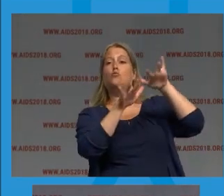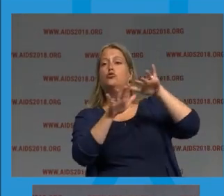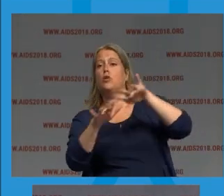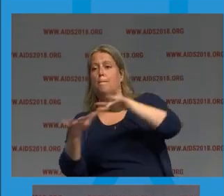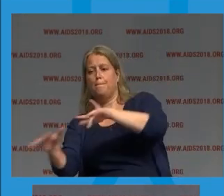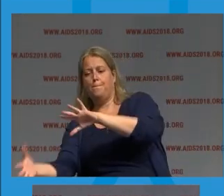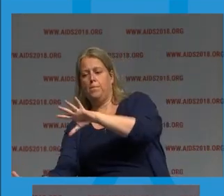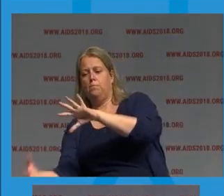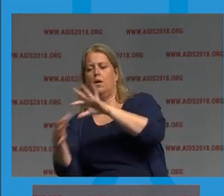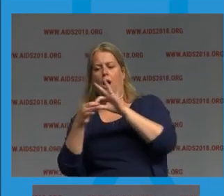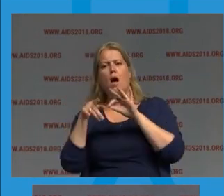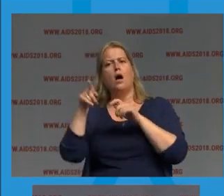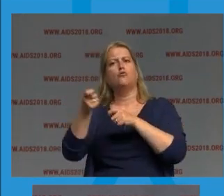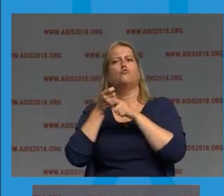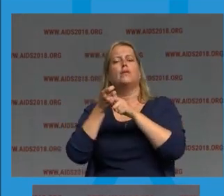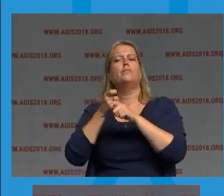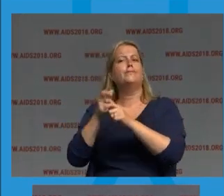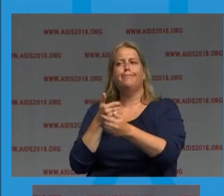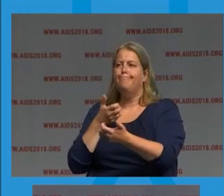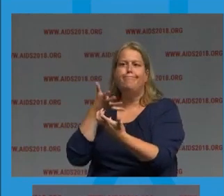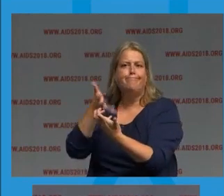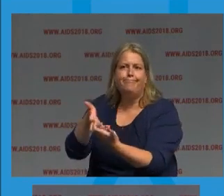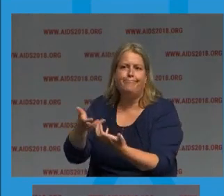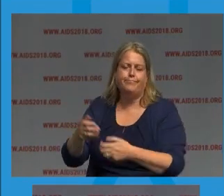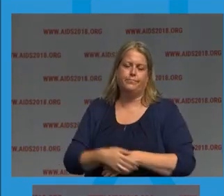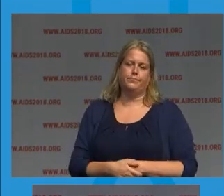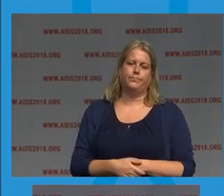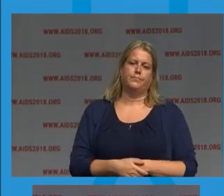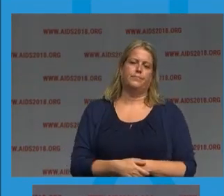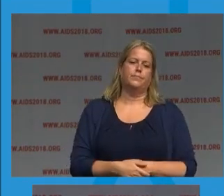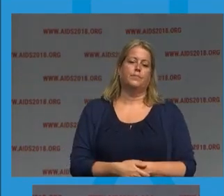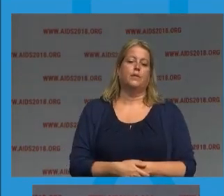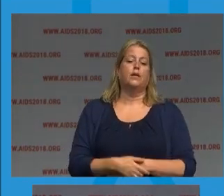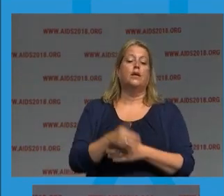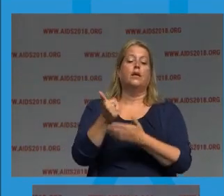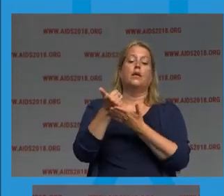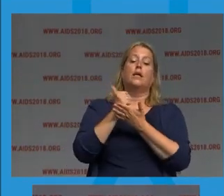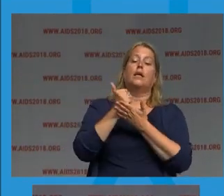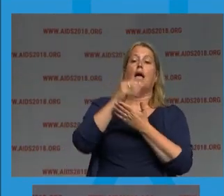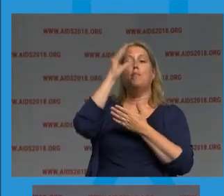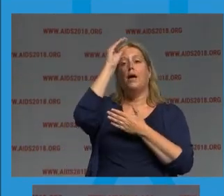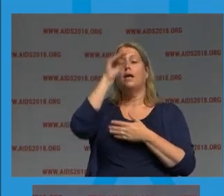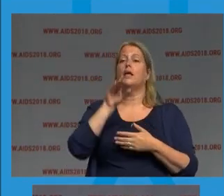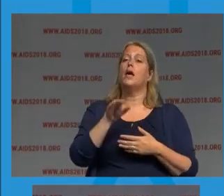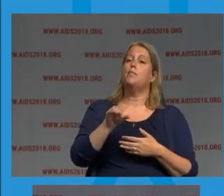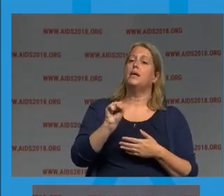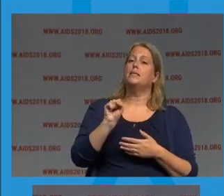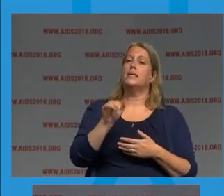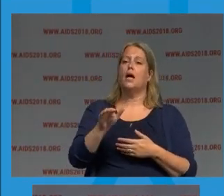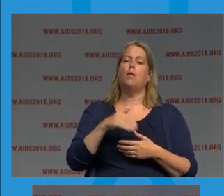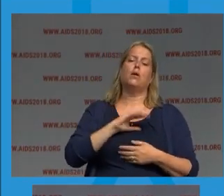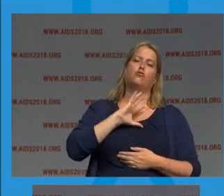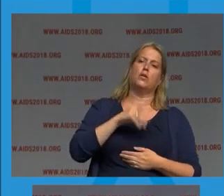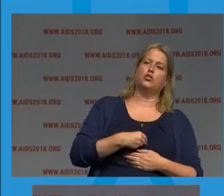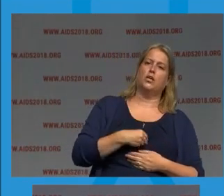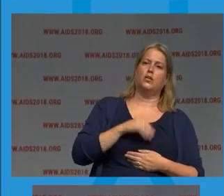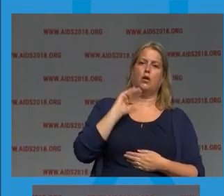unmet prevention and treatment needs. Moving on to gay men and other men who have sex with men and transgender women in